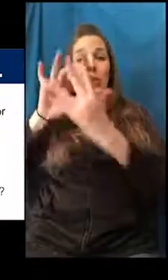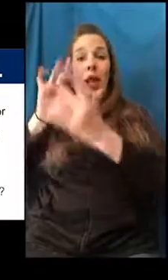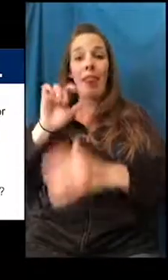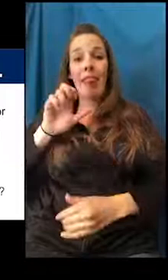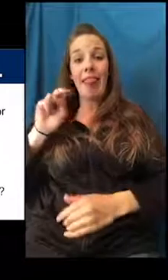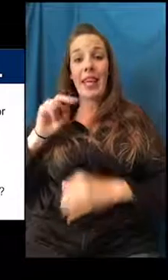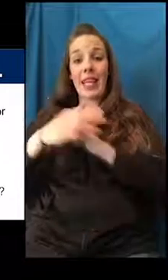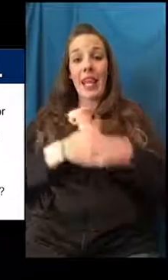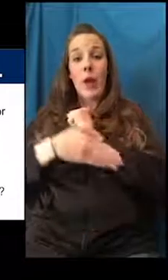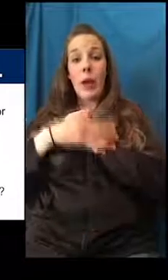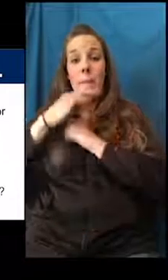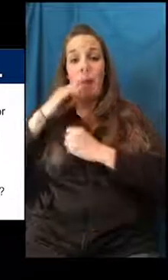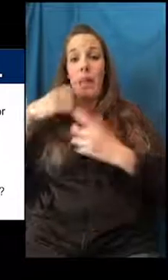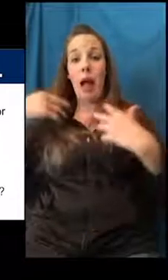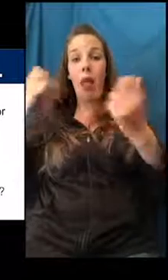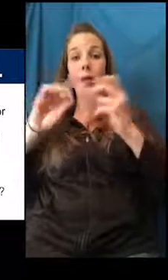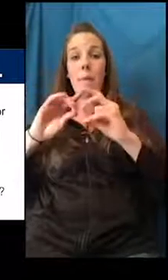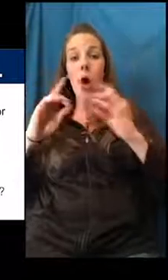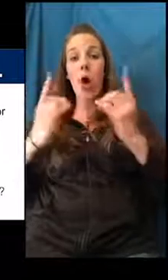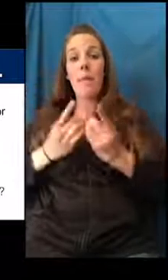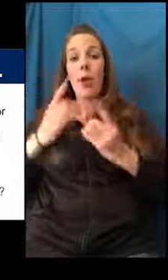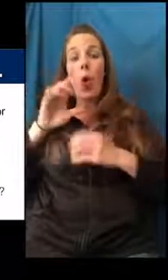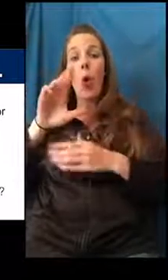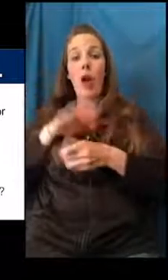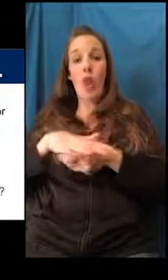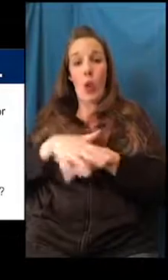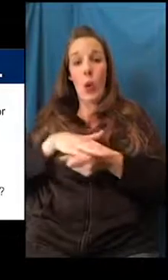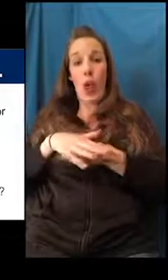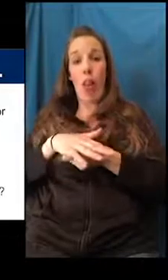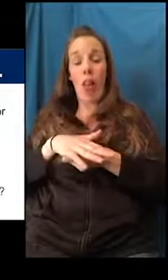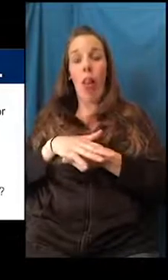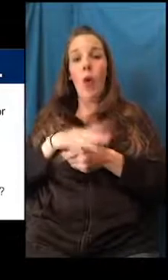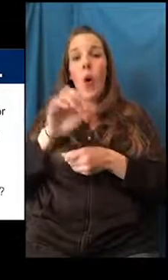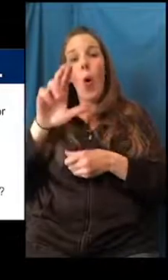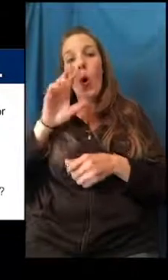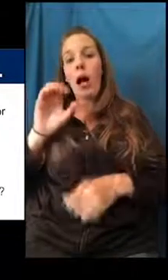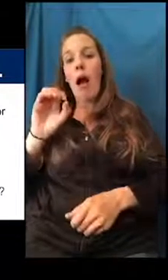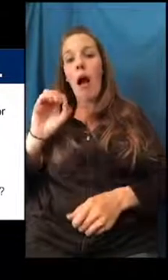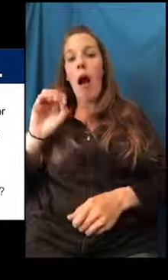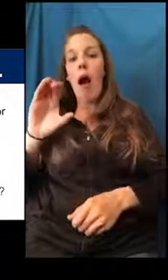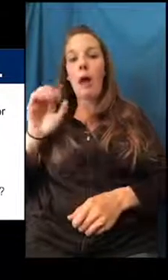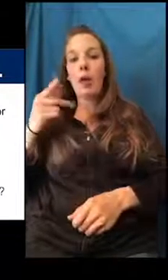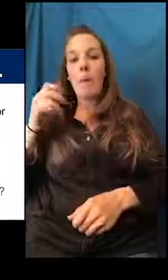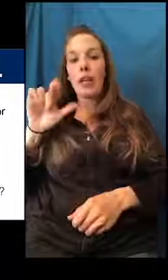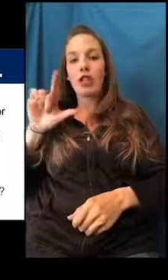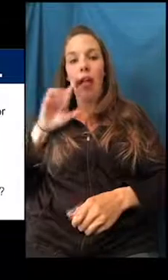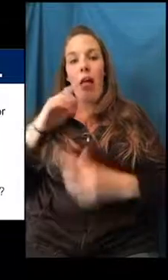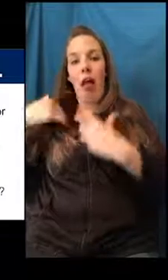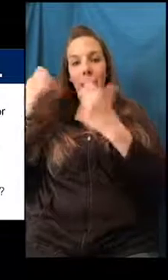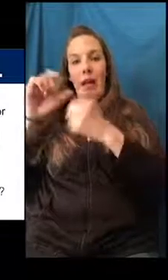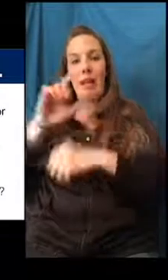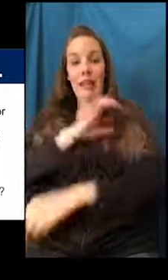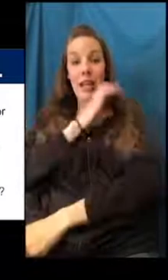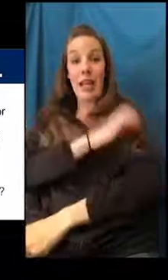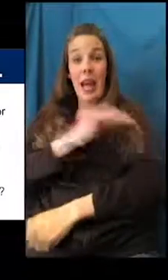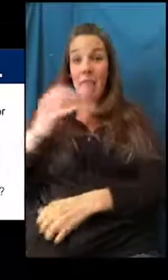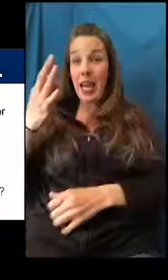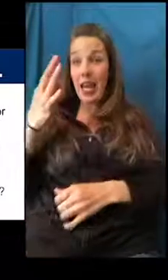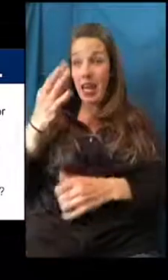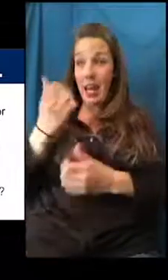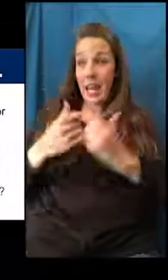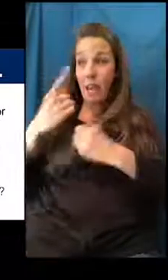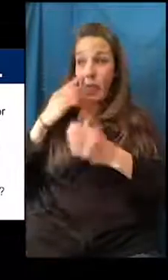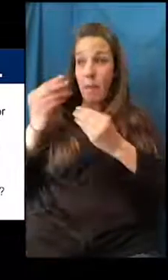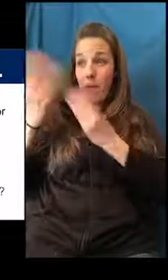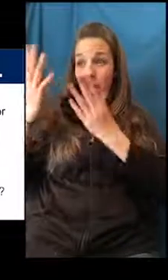Department or your local public health department or to your occupational health clinic. And if any of our providers would like to add to that, I would be happy to hear